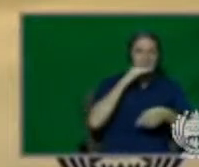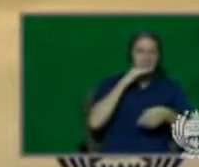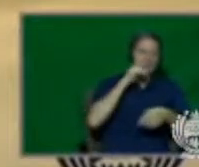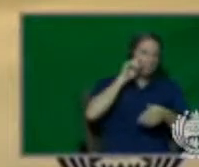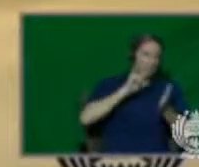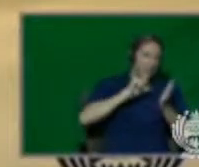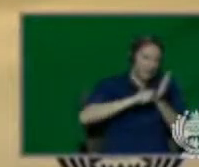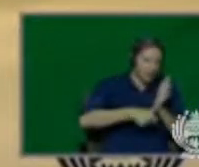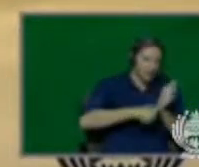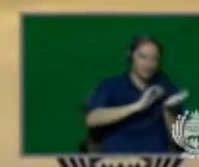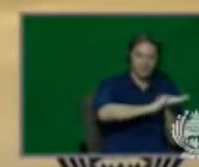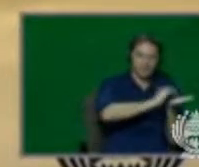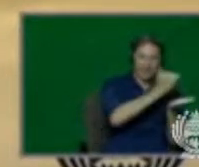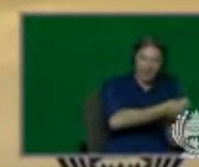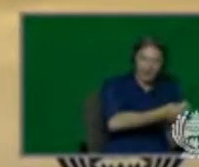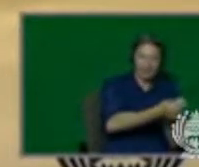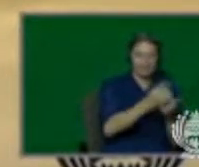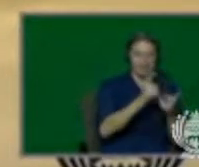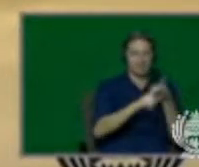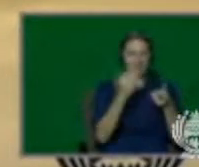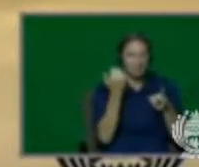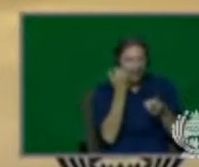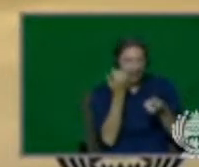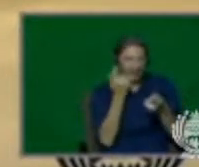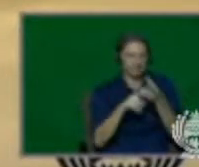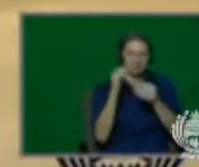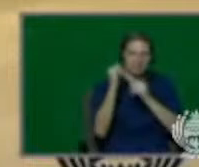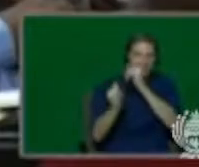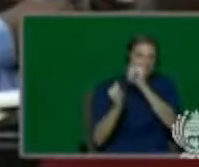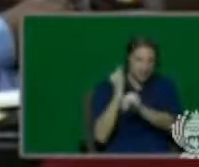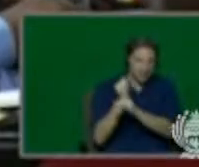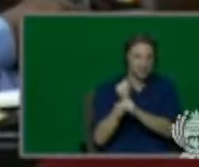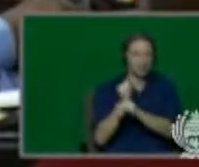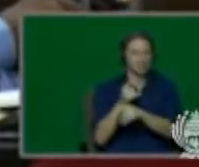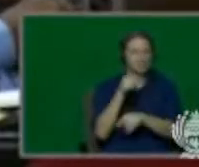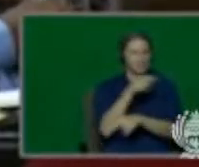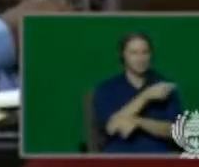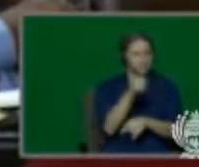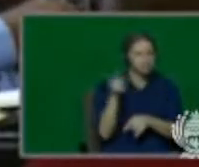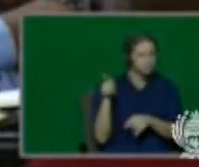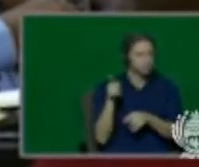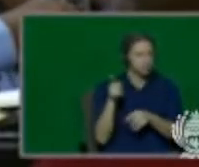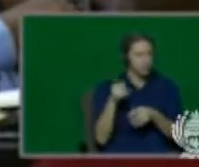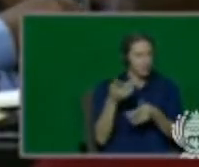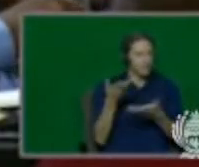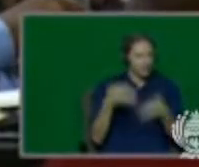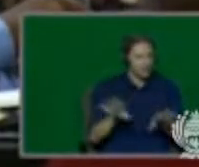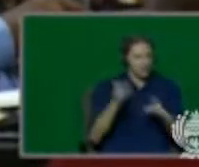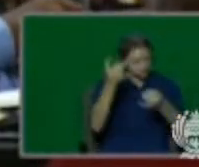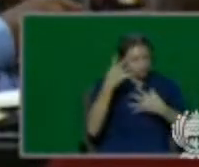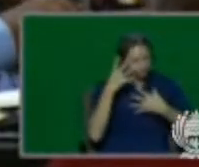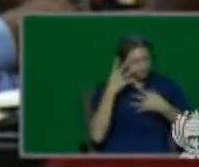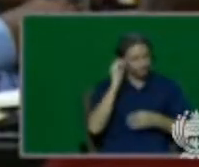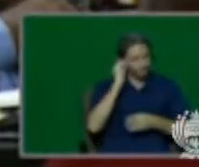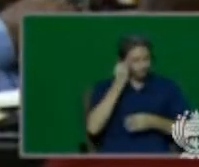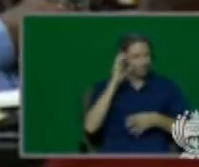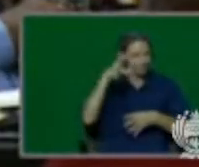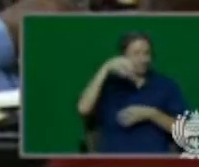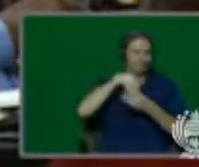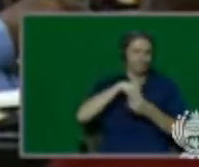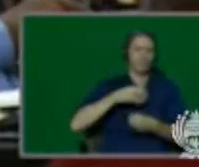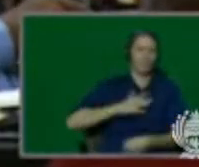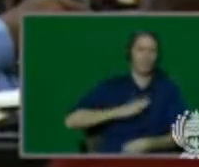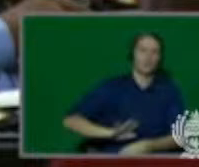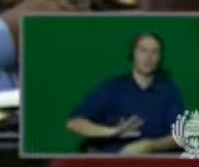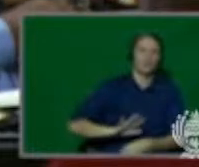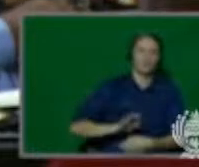banks, and international financial institutions, have already expressed interest in participating. This,